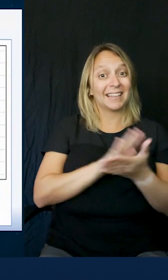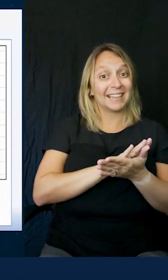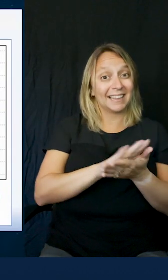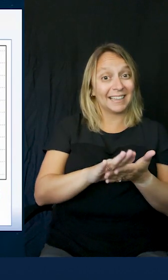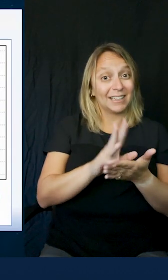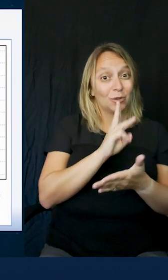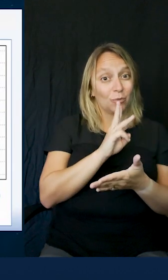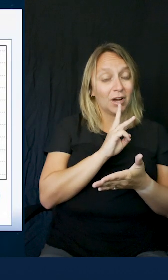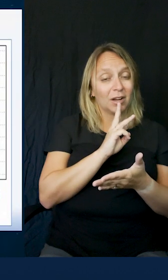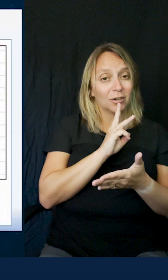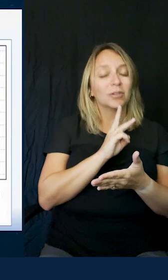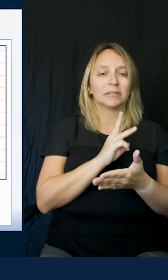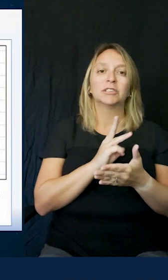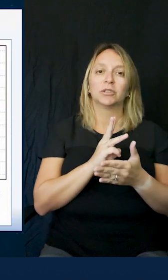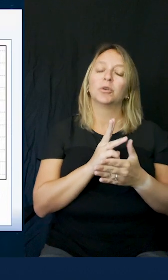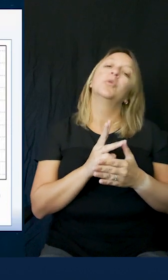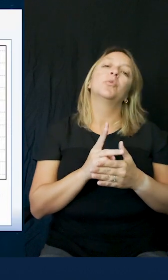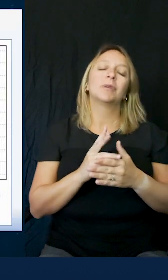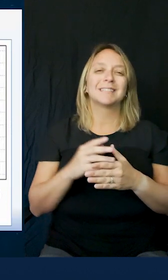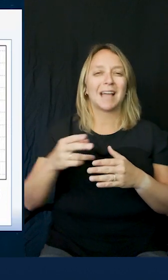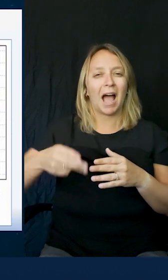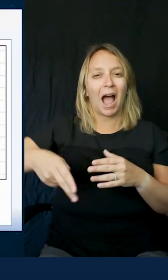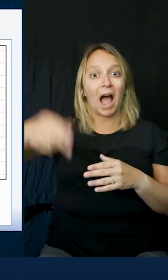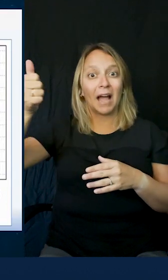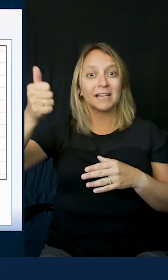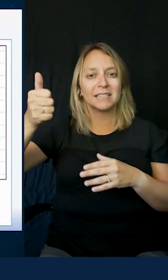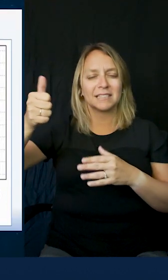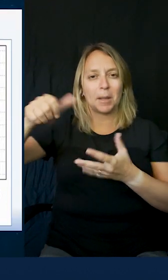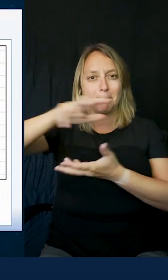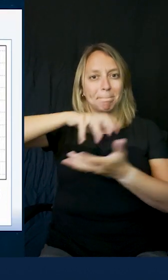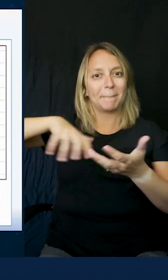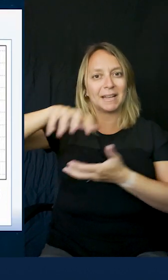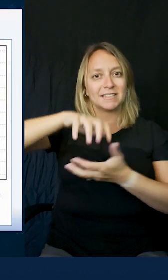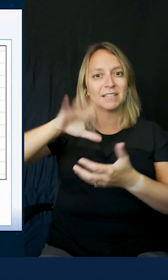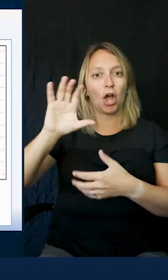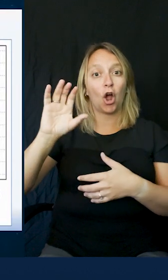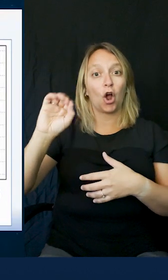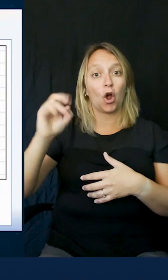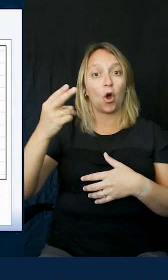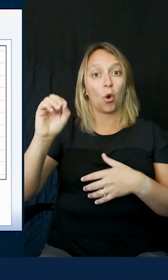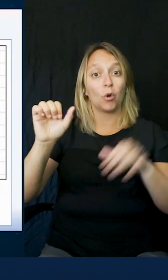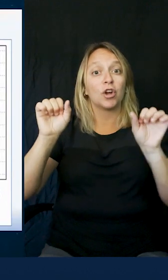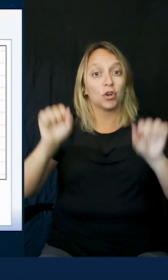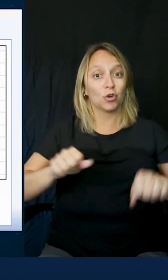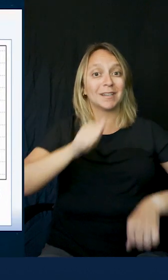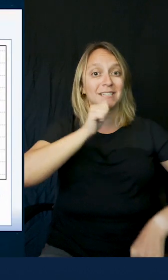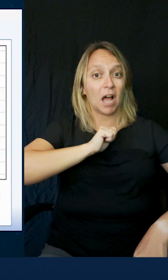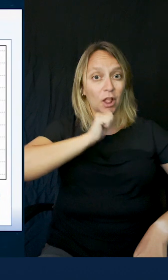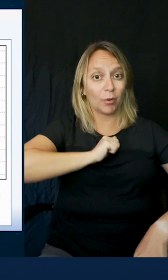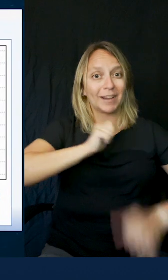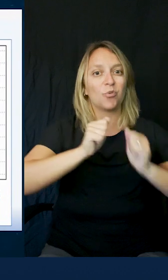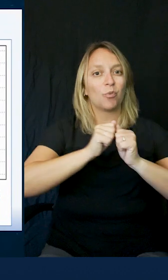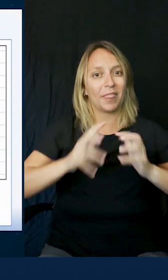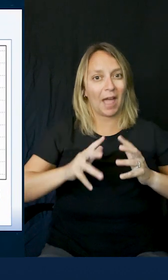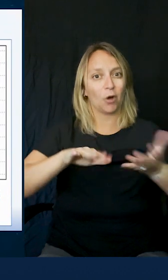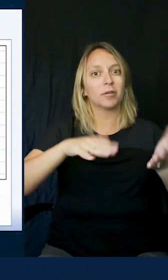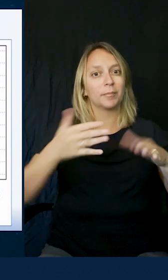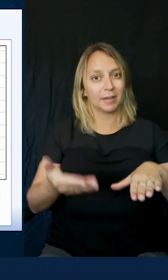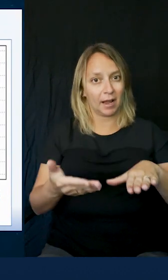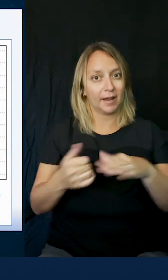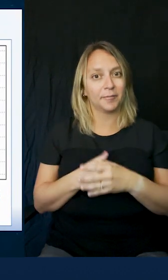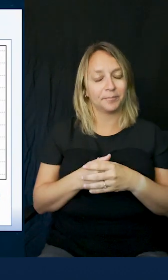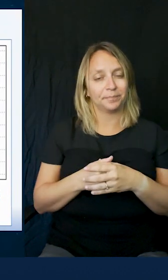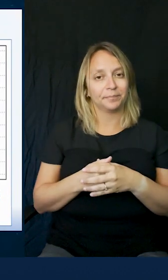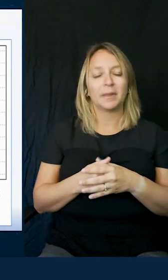the highest concentration of stormwater runoff that coho could tolerate with no mortality events. And again, we're not